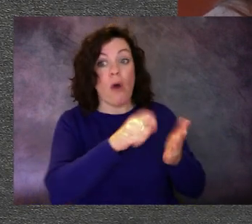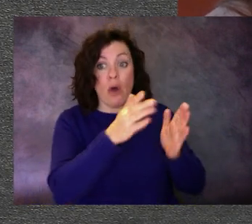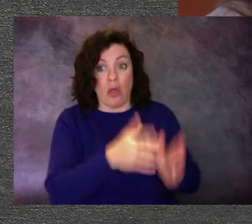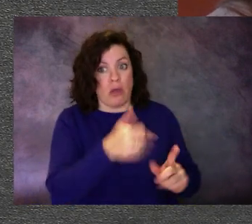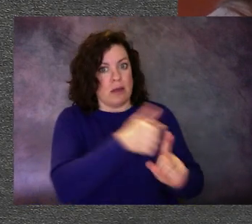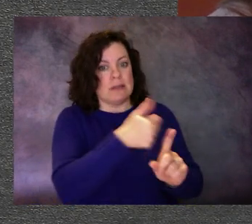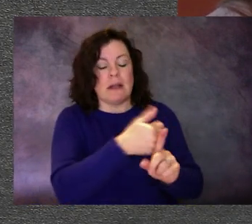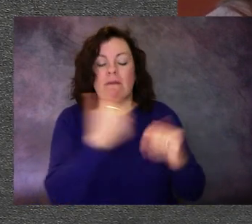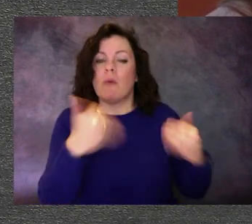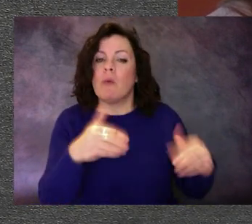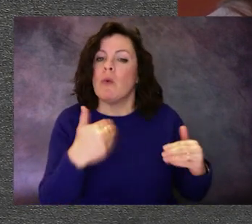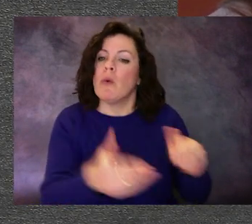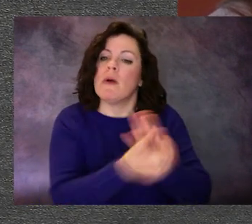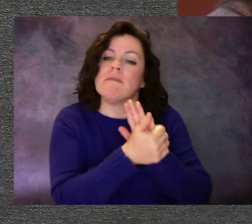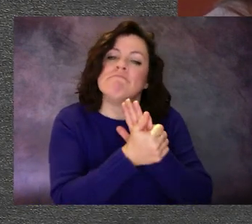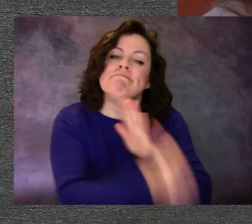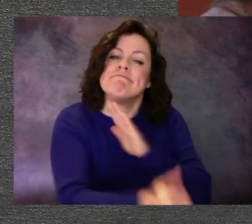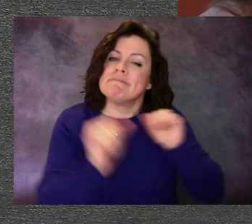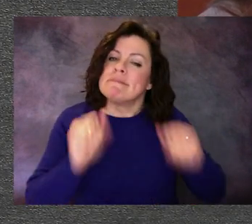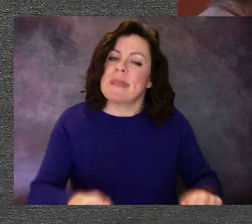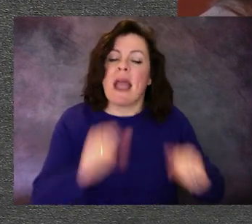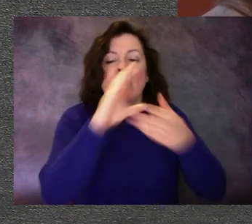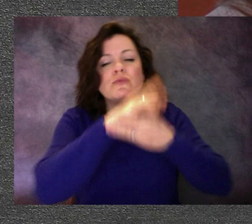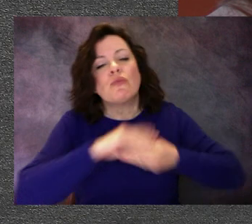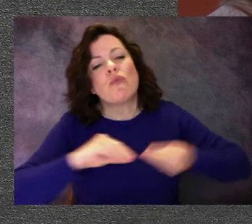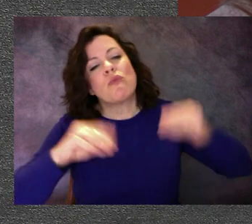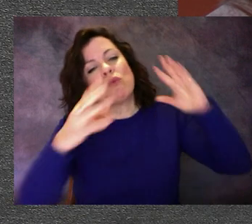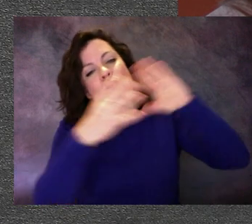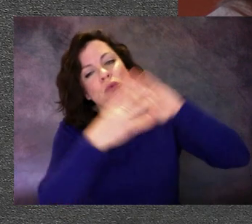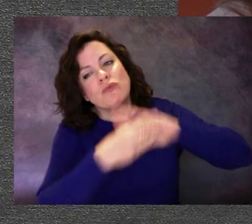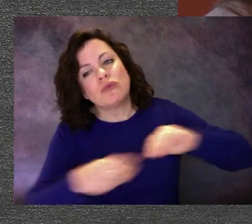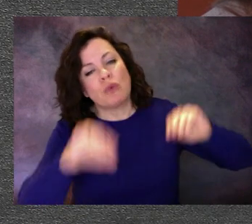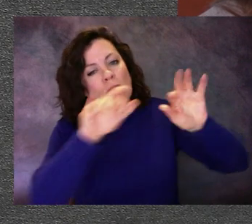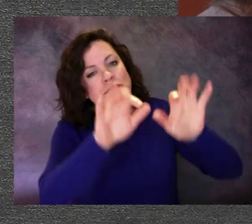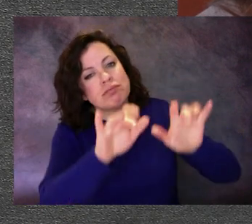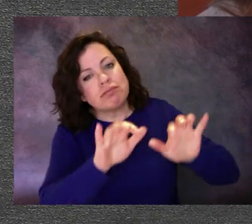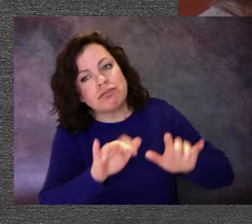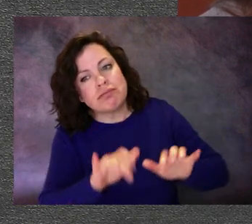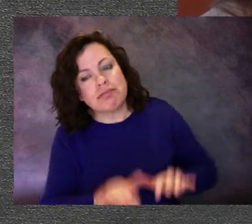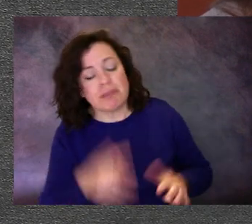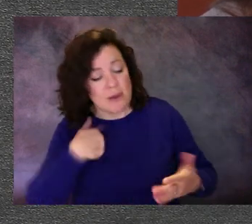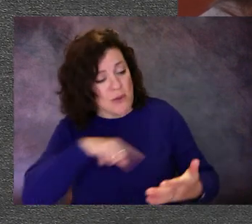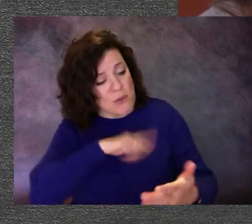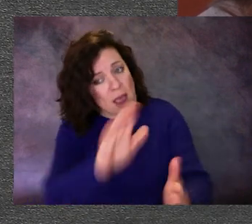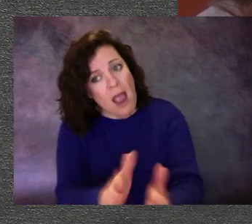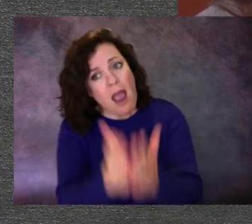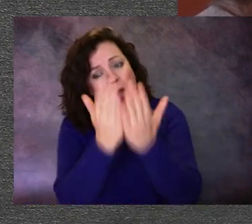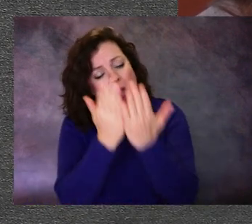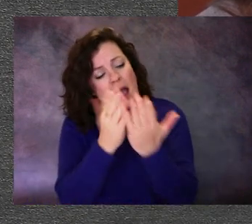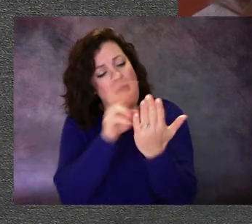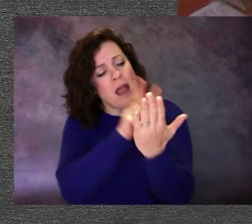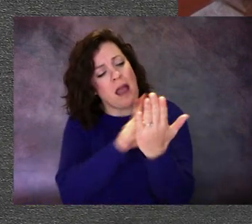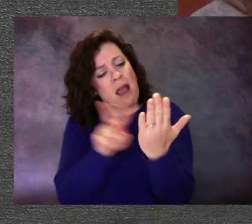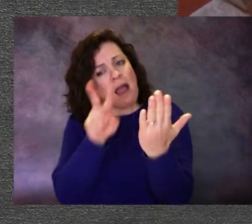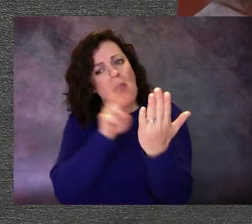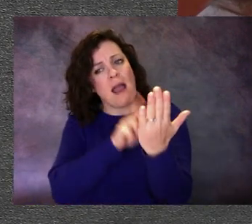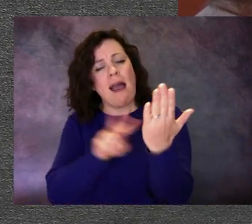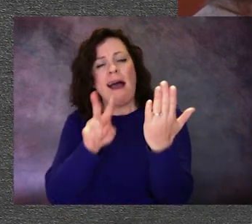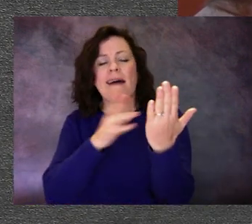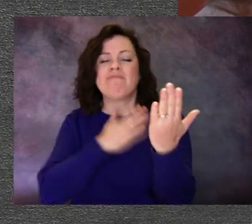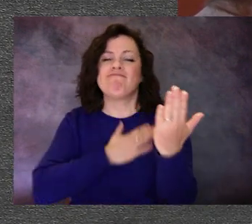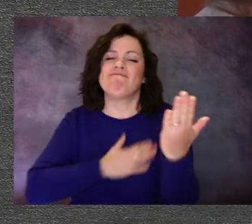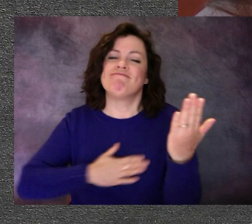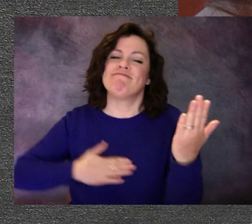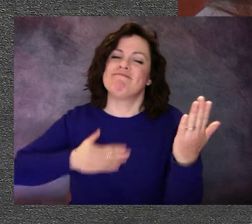of storytelling or writing. They write down their stories, and then we are able to enjoy them for many years to